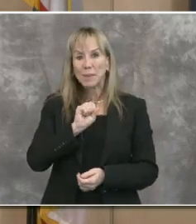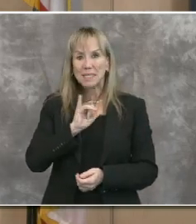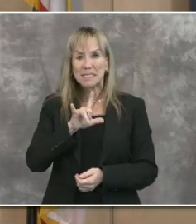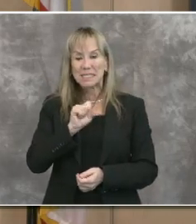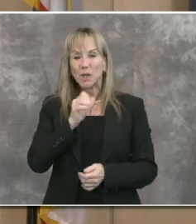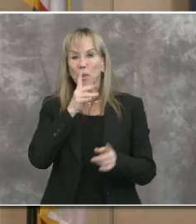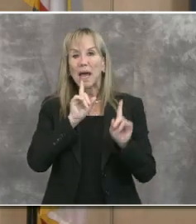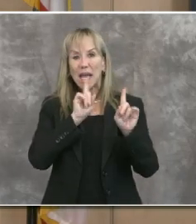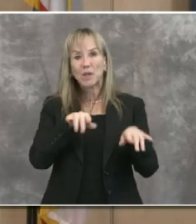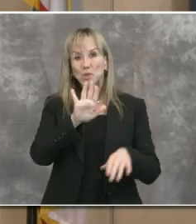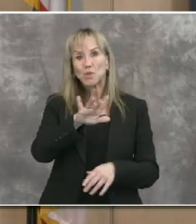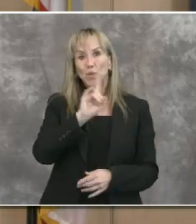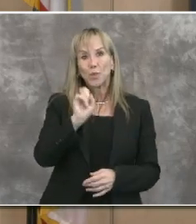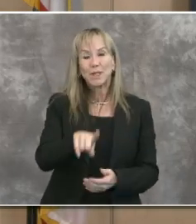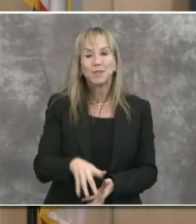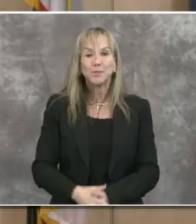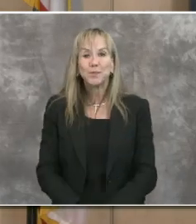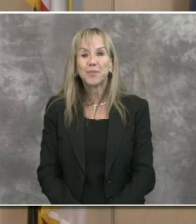right, let me find it.